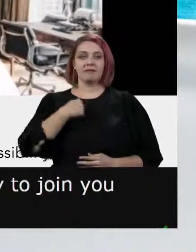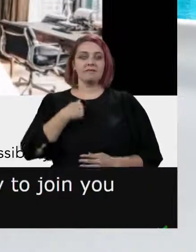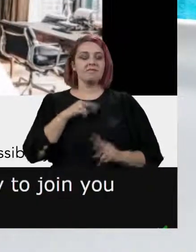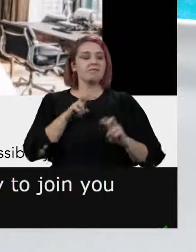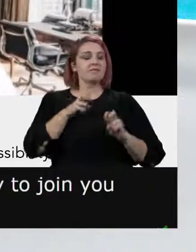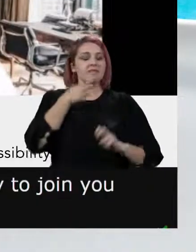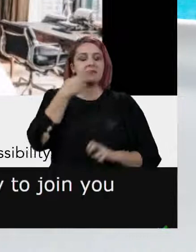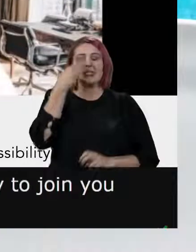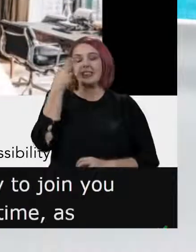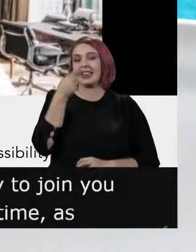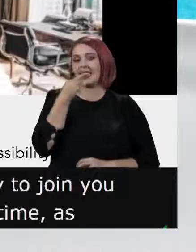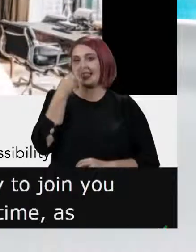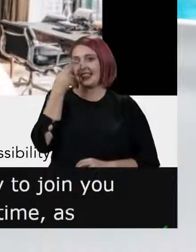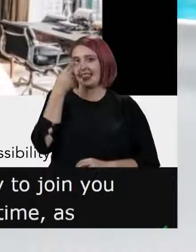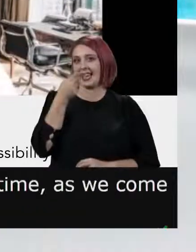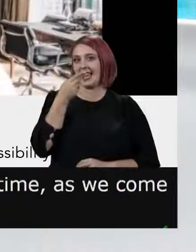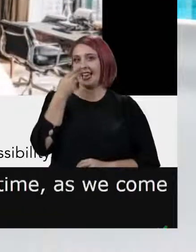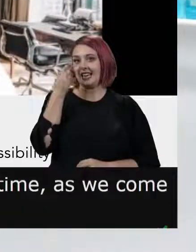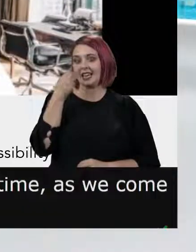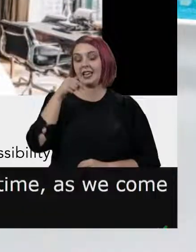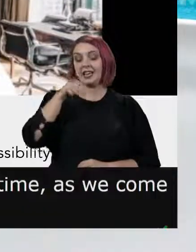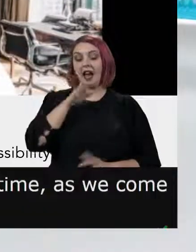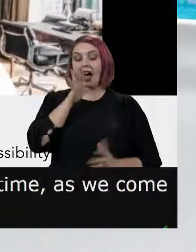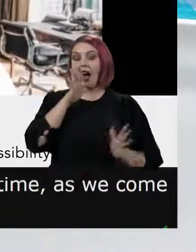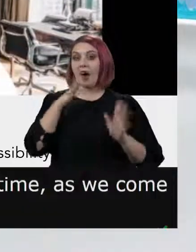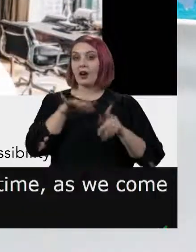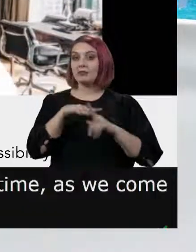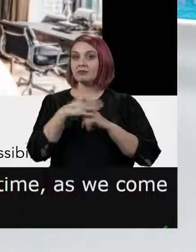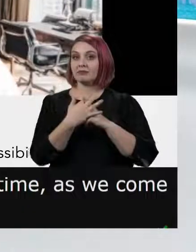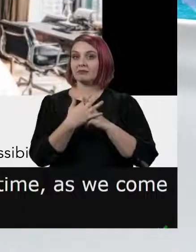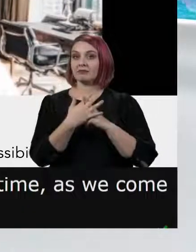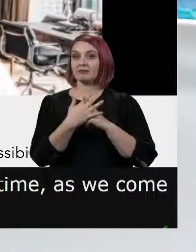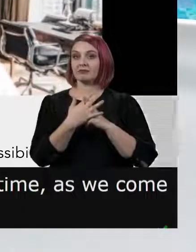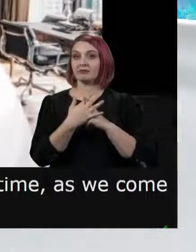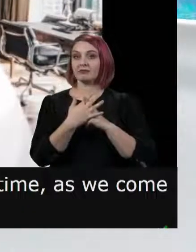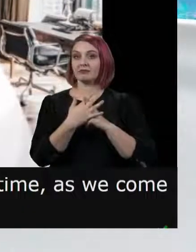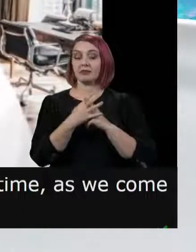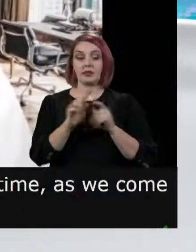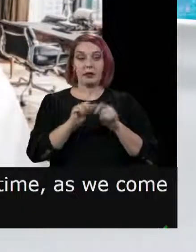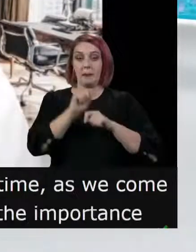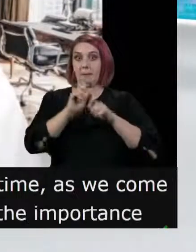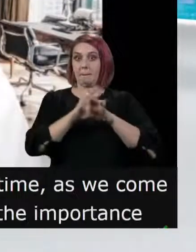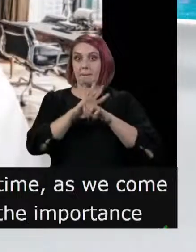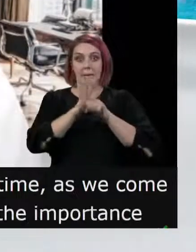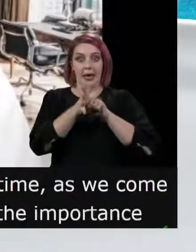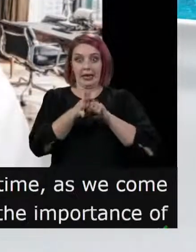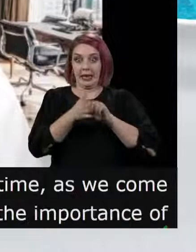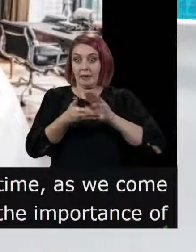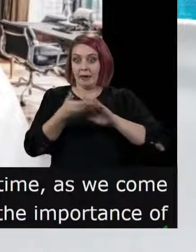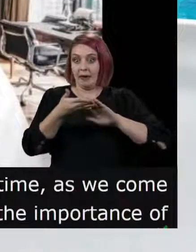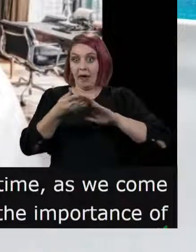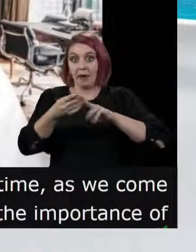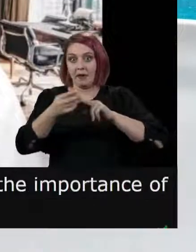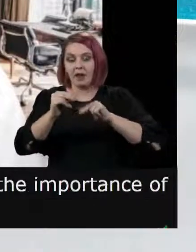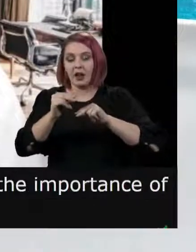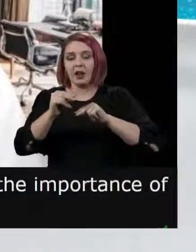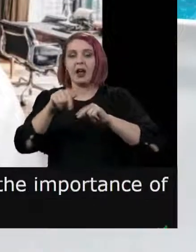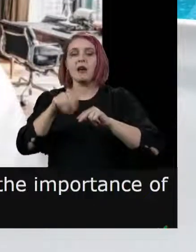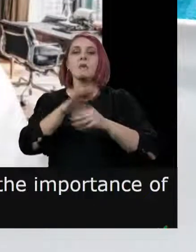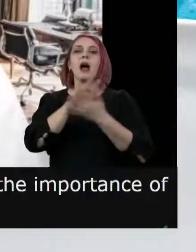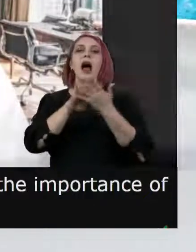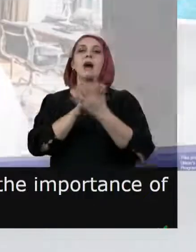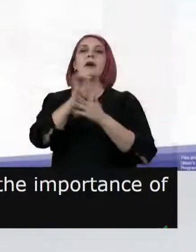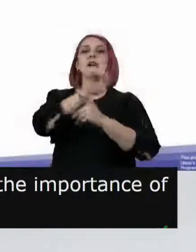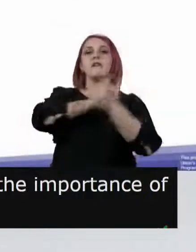of the pandemic, that we're discussing again the importance of travel, transport, and mobility, and really beginning to